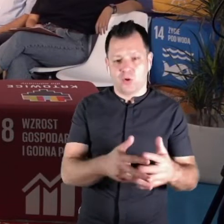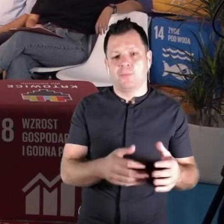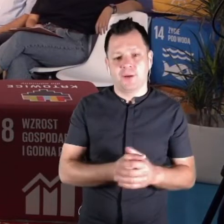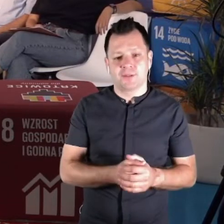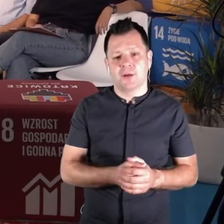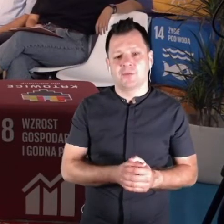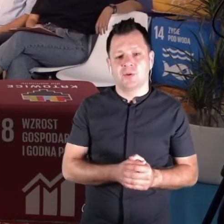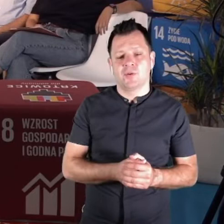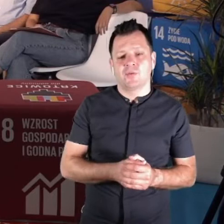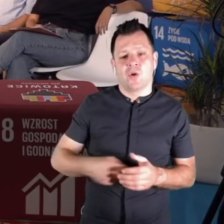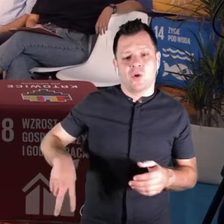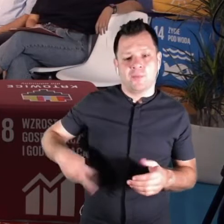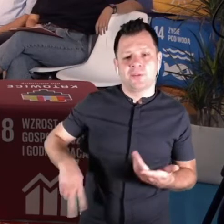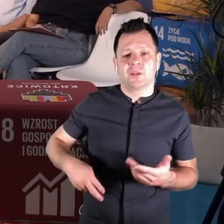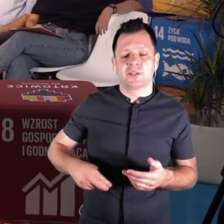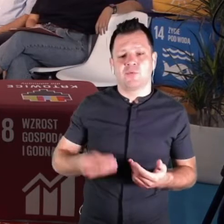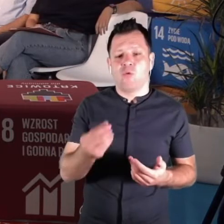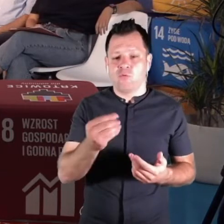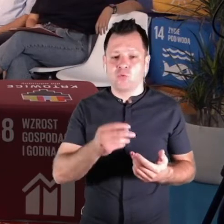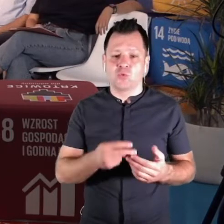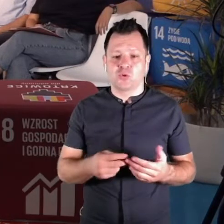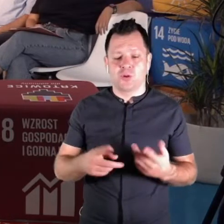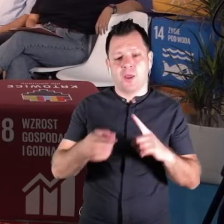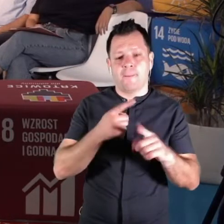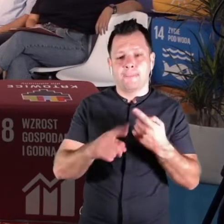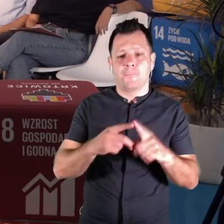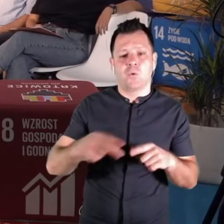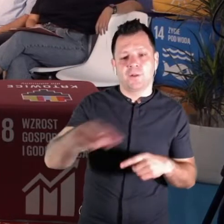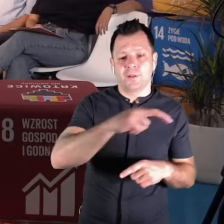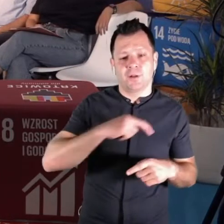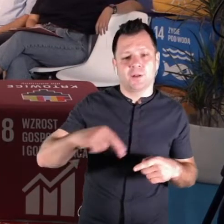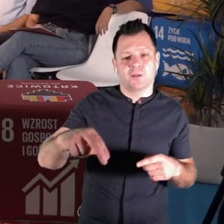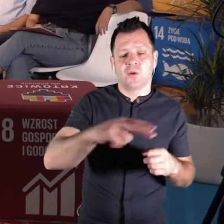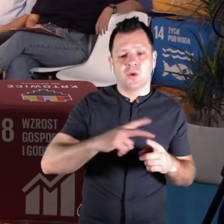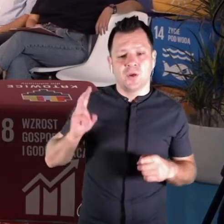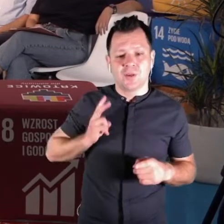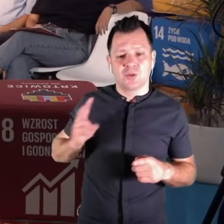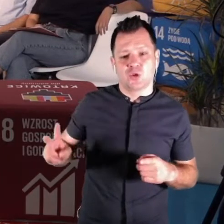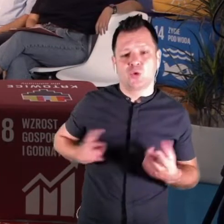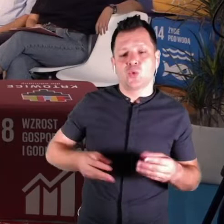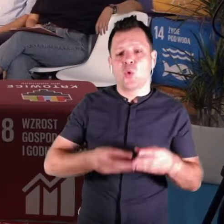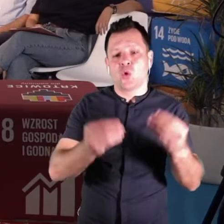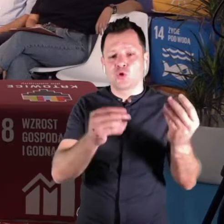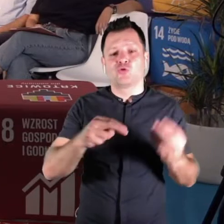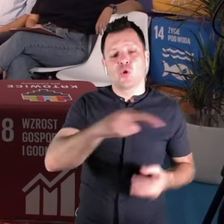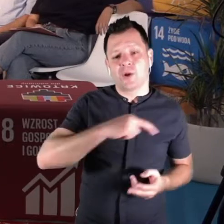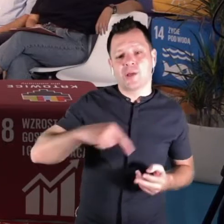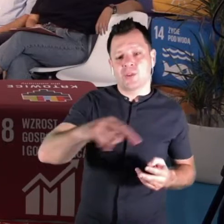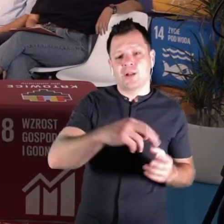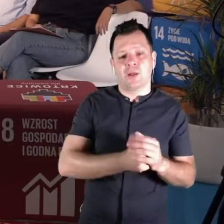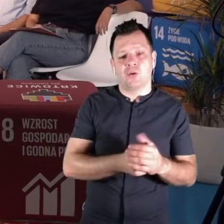from Institute of Urban Regional Development, to test and to have this dream come